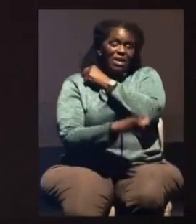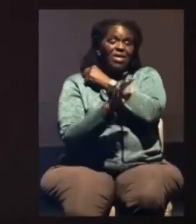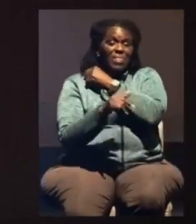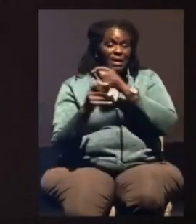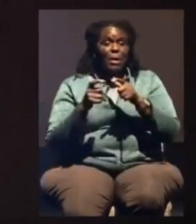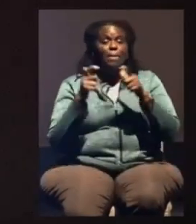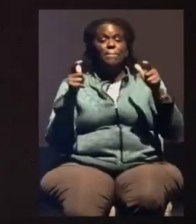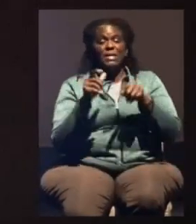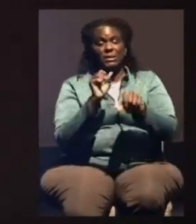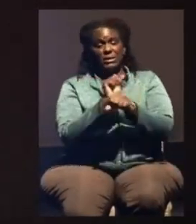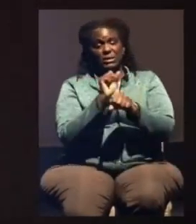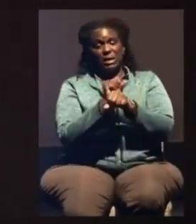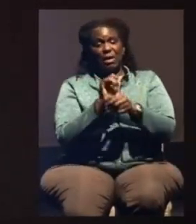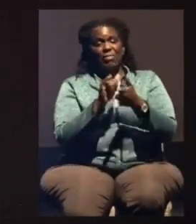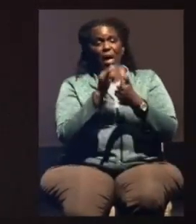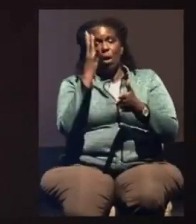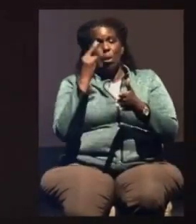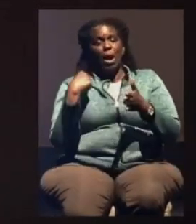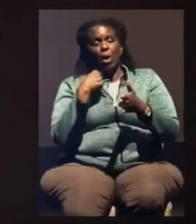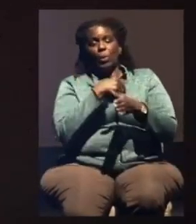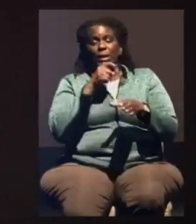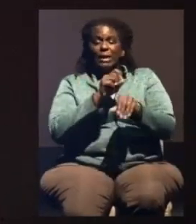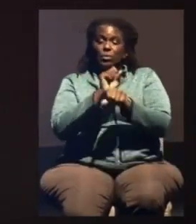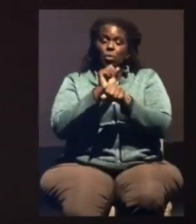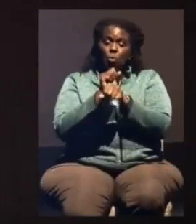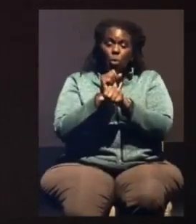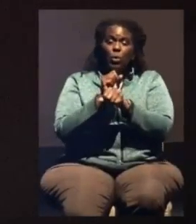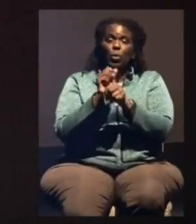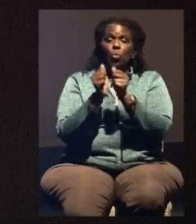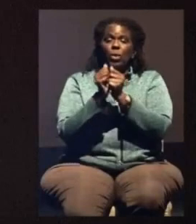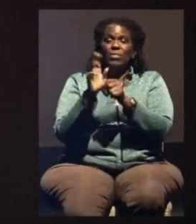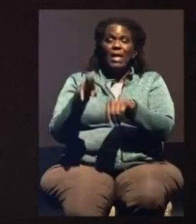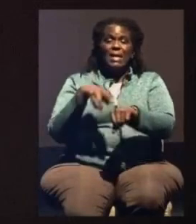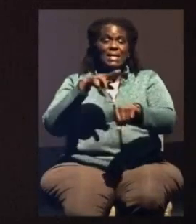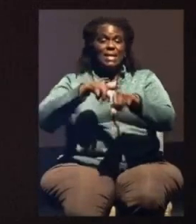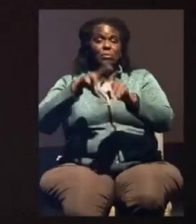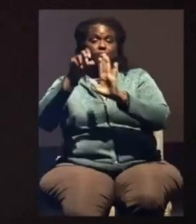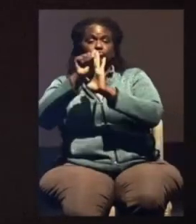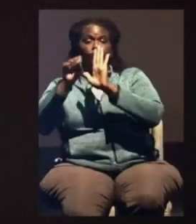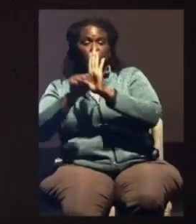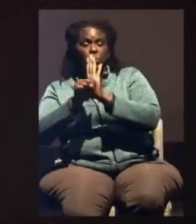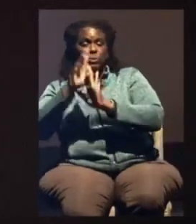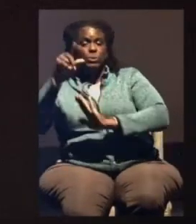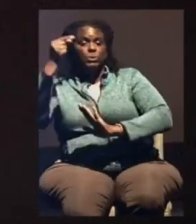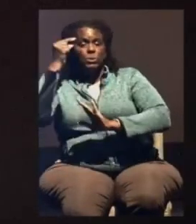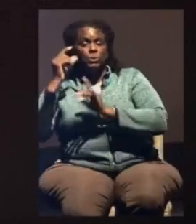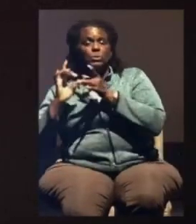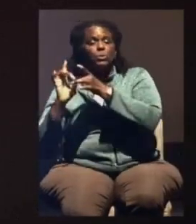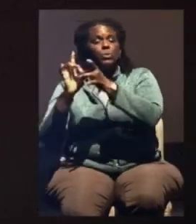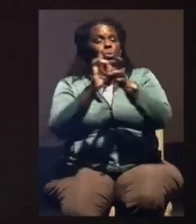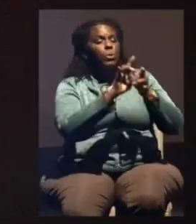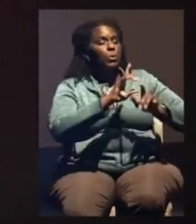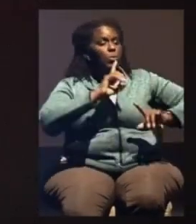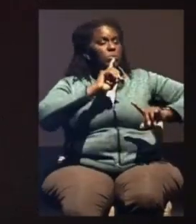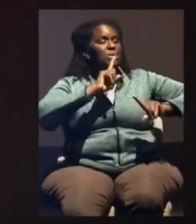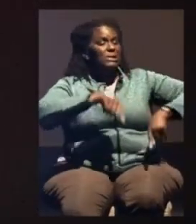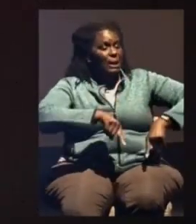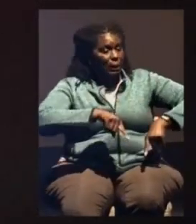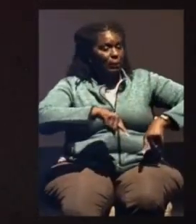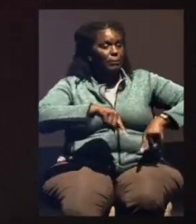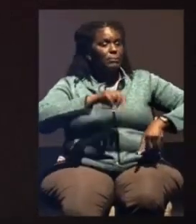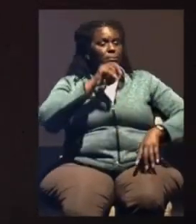that's also why we need to work through national and state governments to coordinate responses at huge